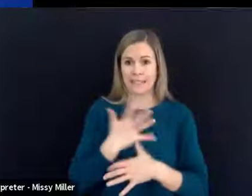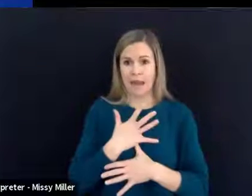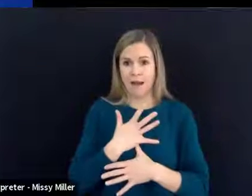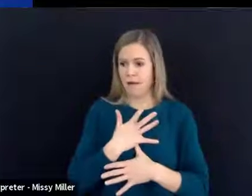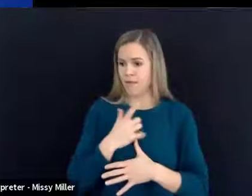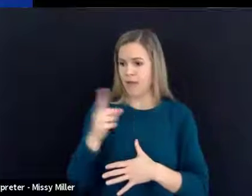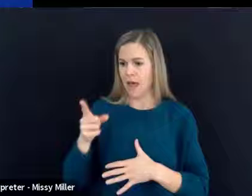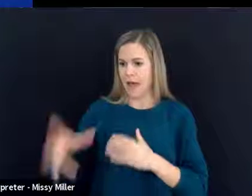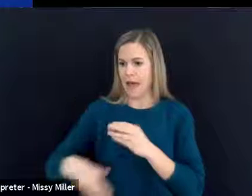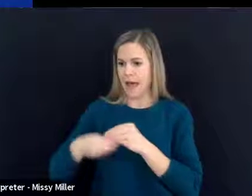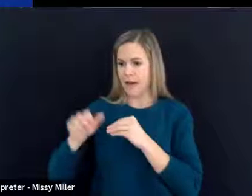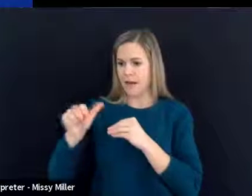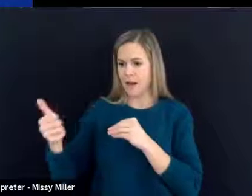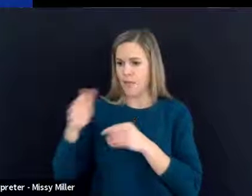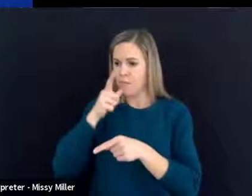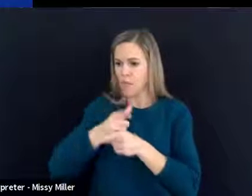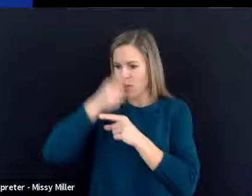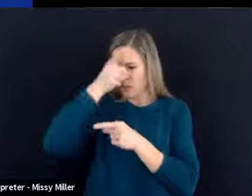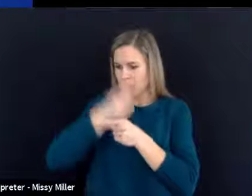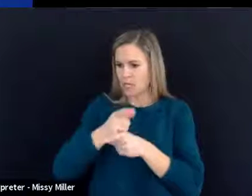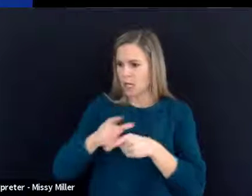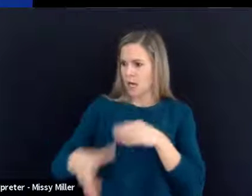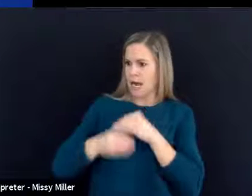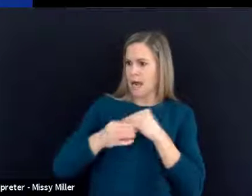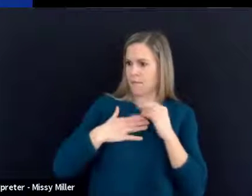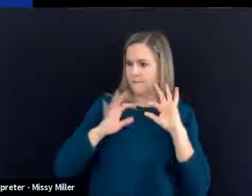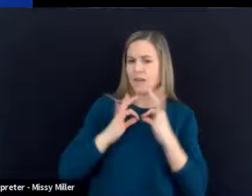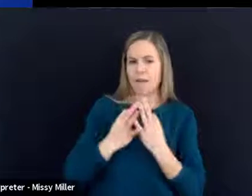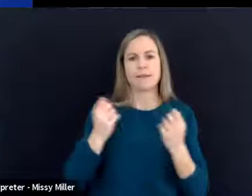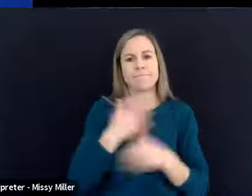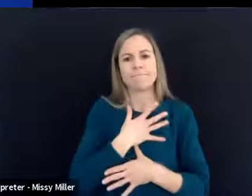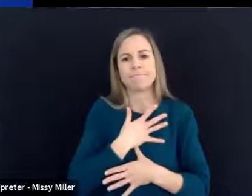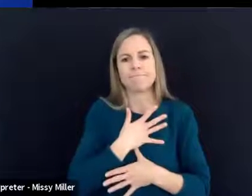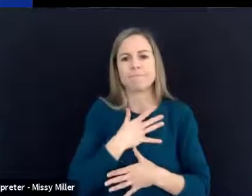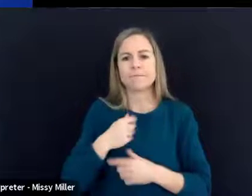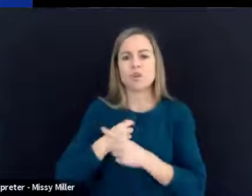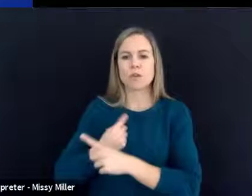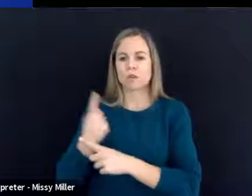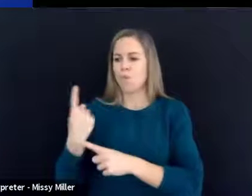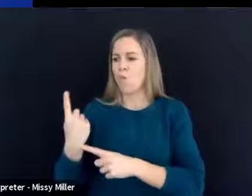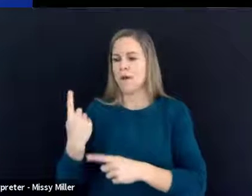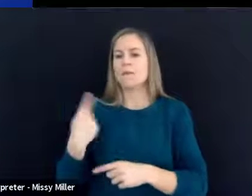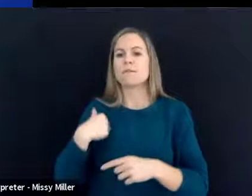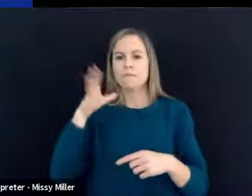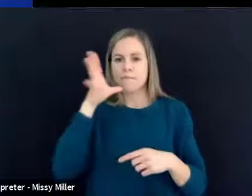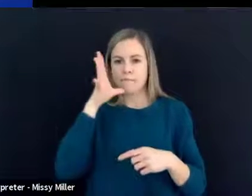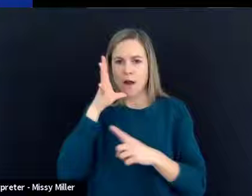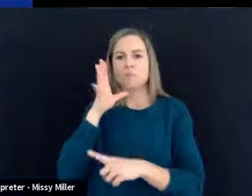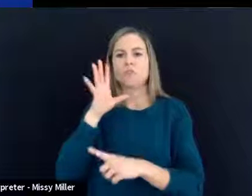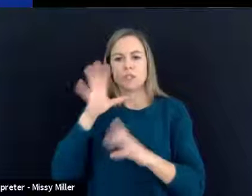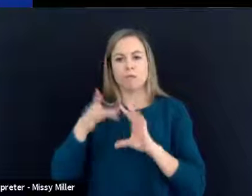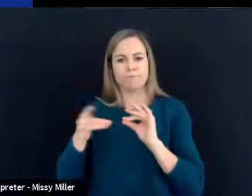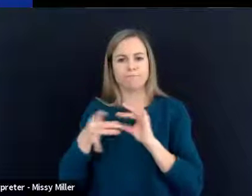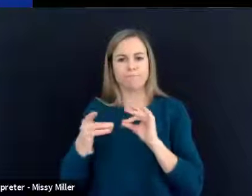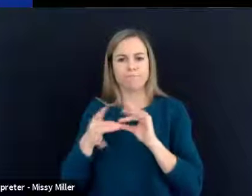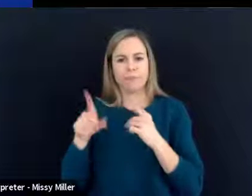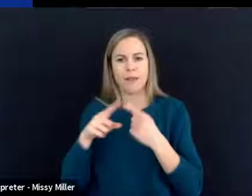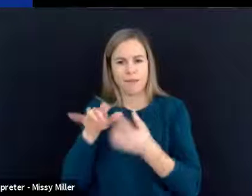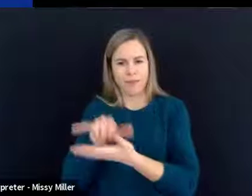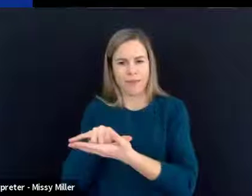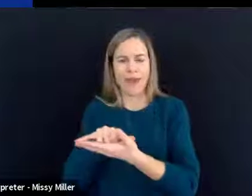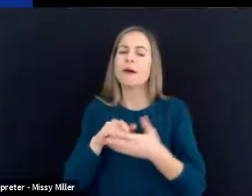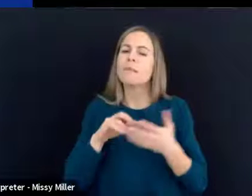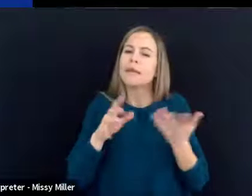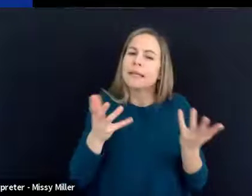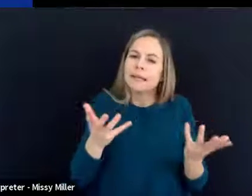families. And one of the moms that will be speaking on Thursday will be referencing this, but the chance of reoccurrence is pretty